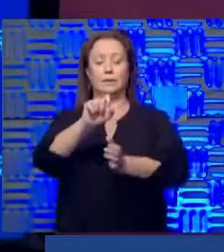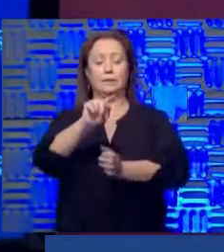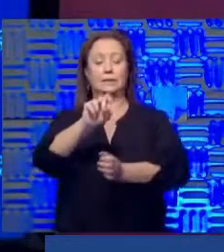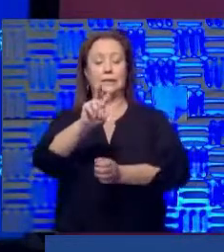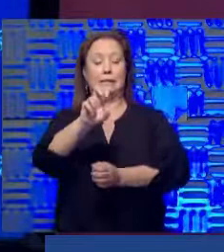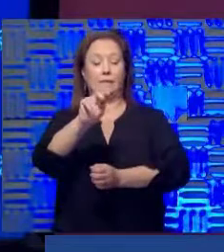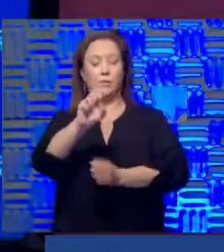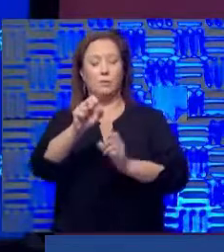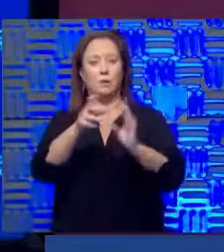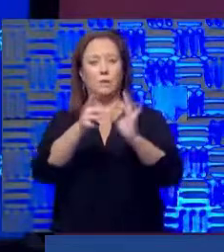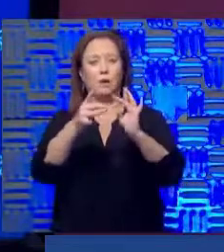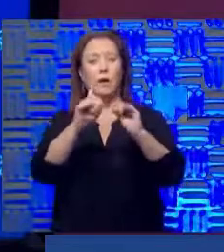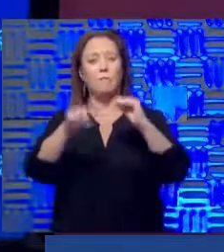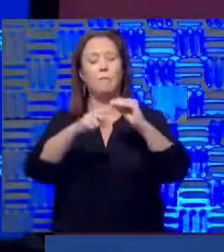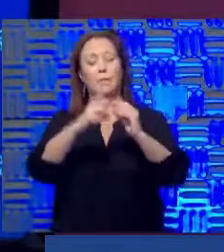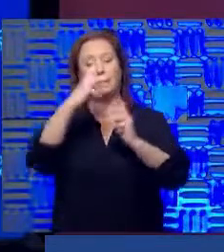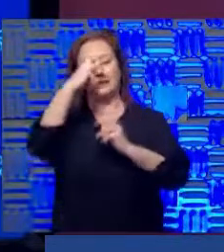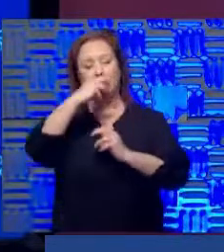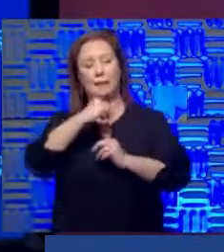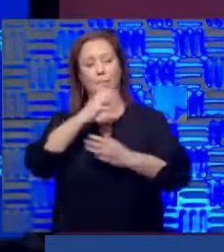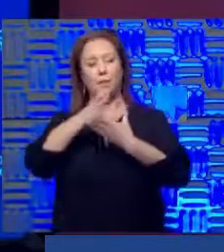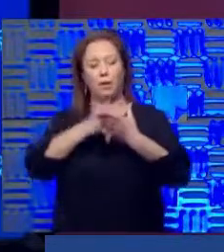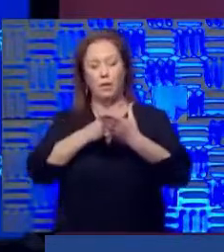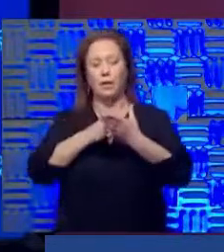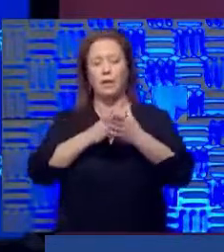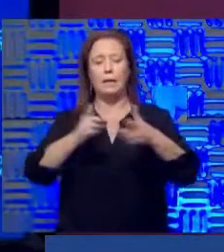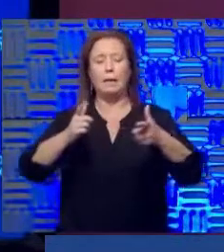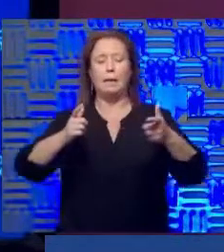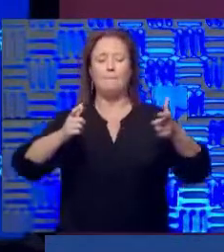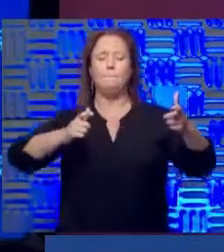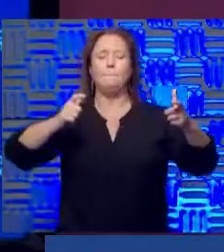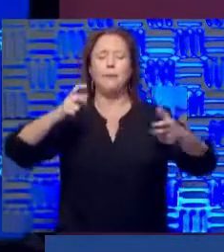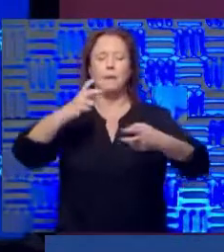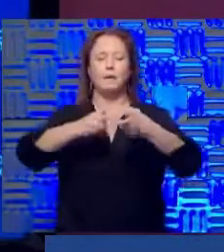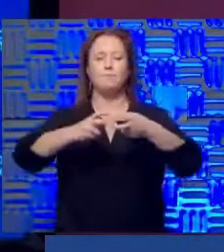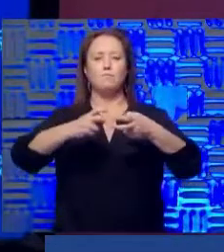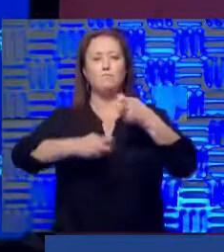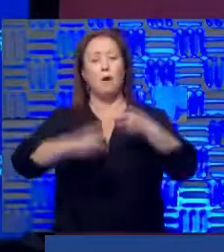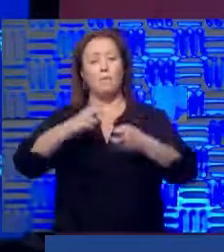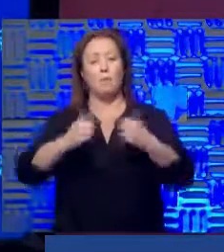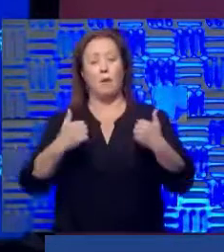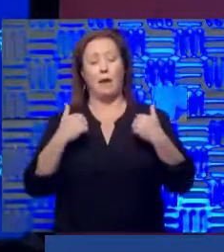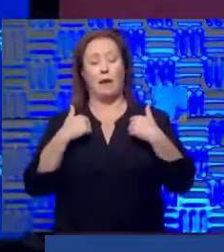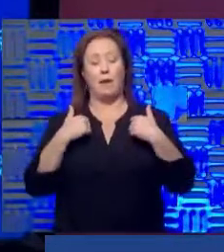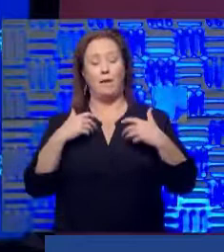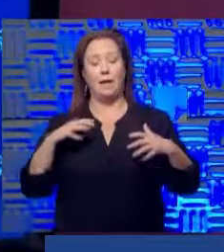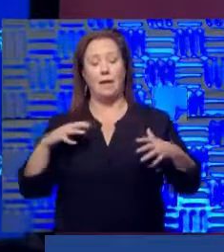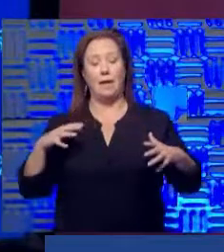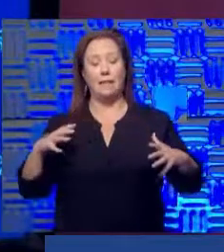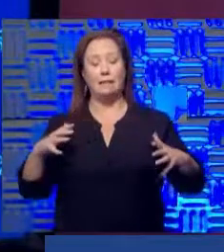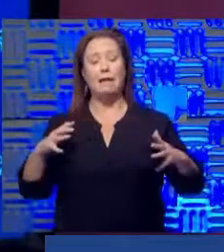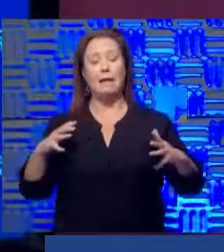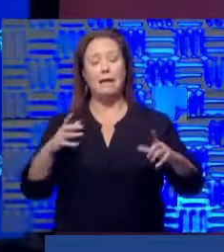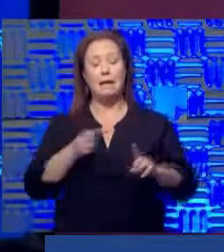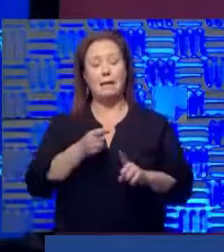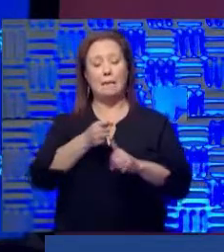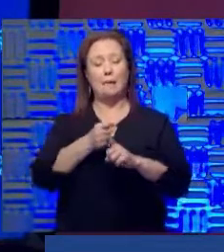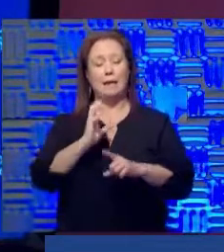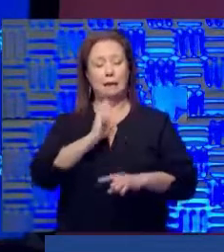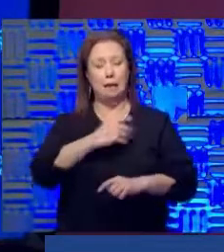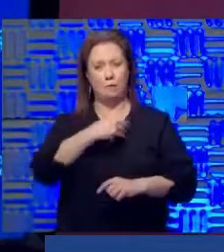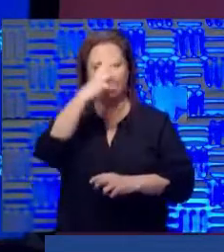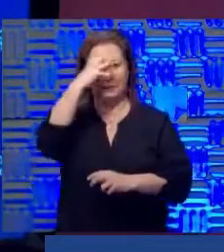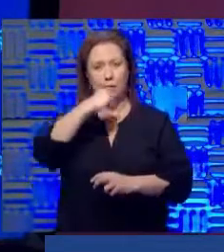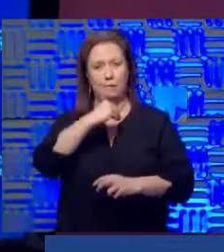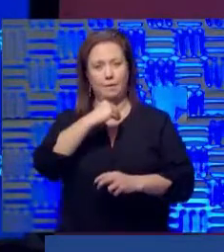But one thing I want to say to that is one of the biggest problems that we have, anxiety can obviously impact our sleep. We can